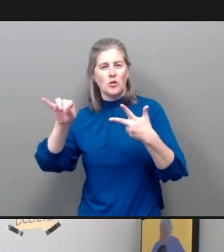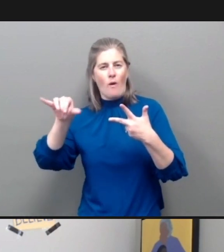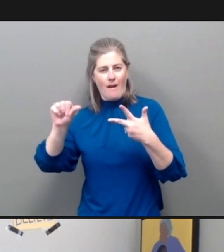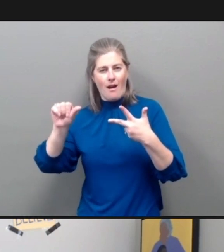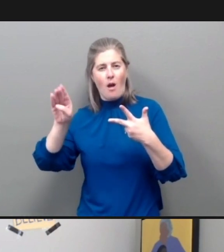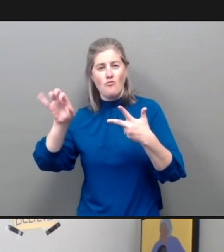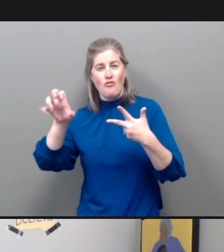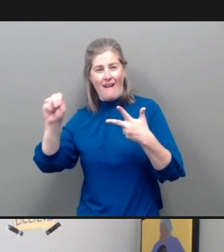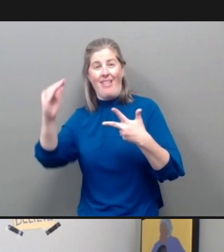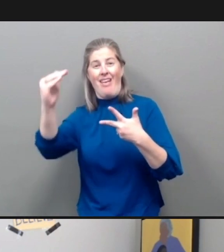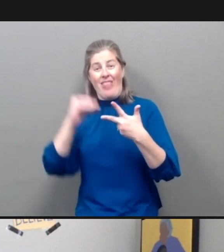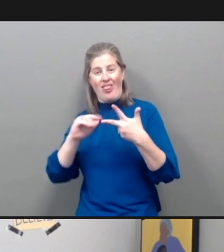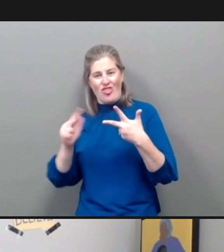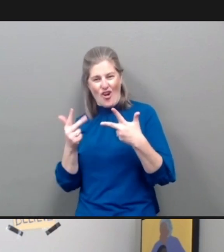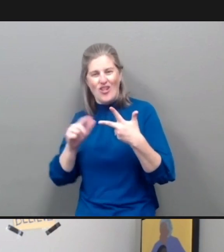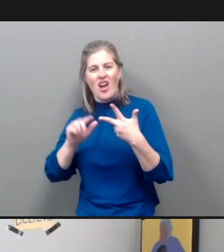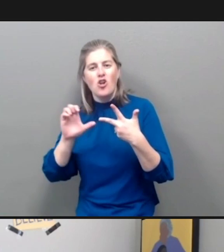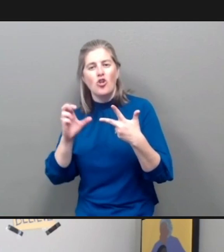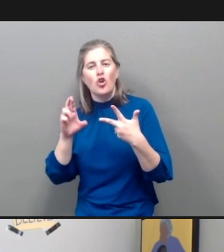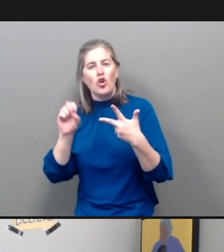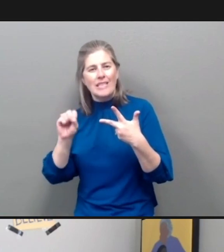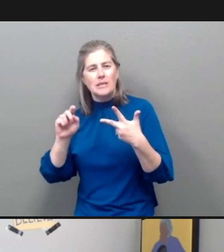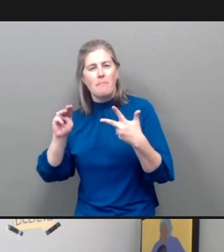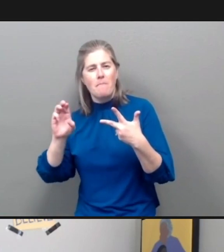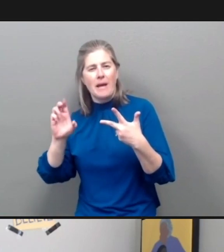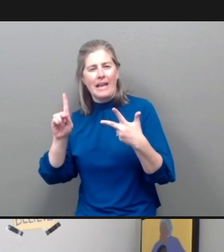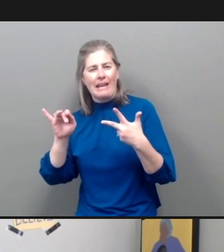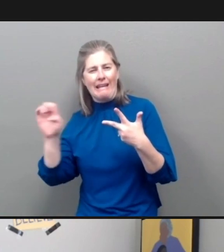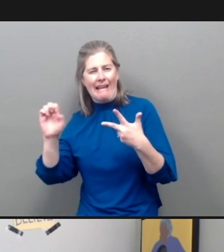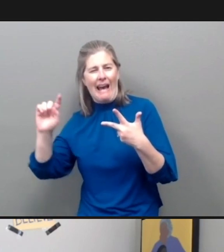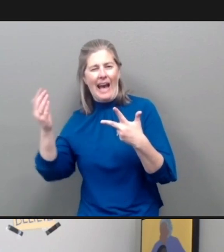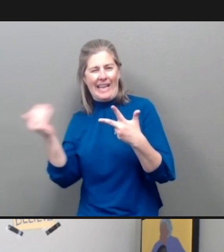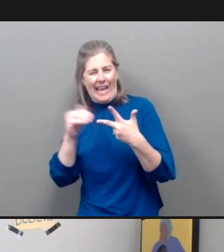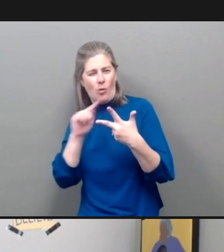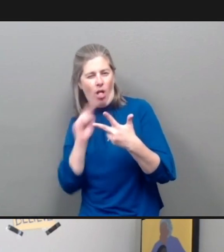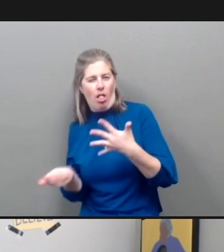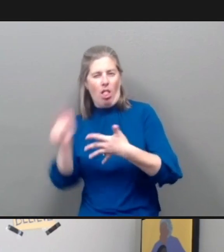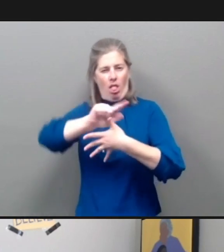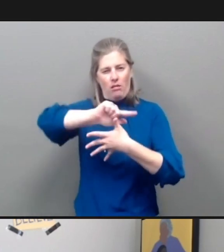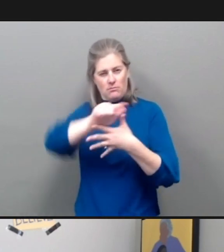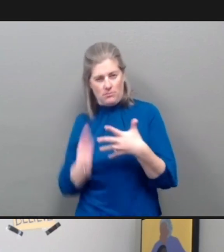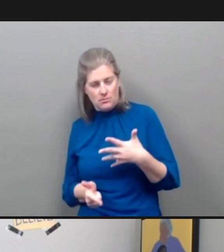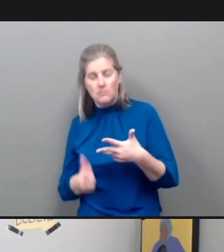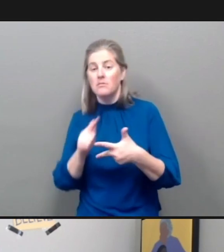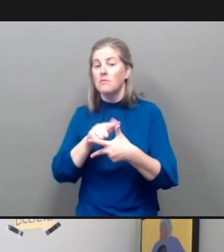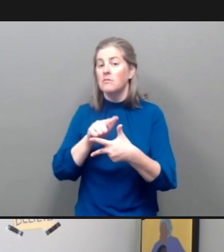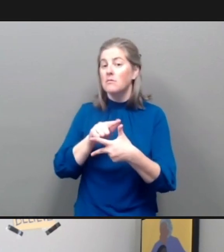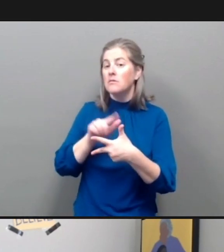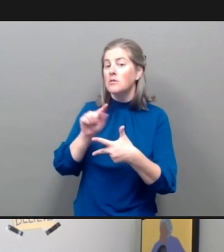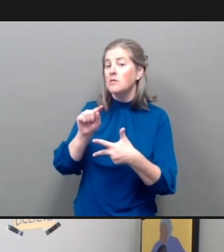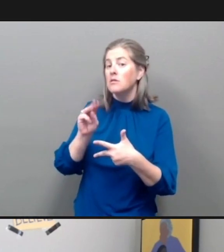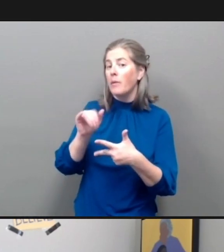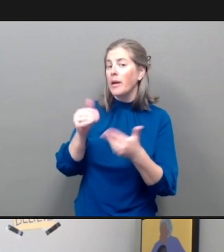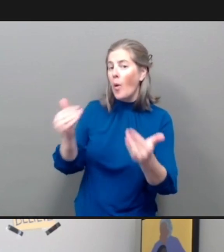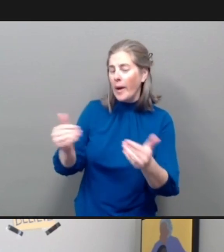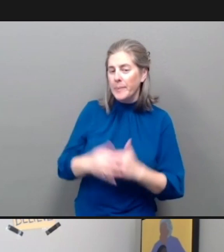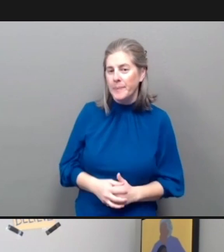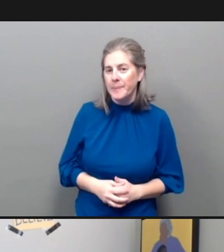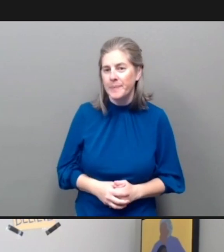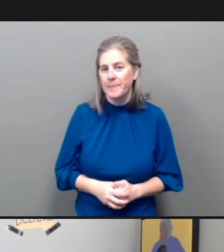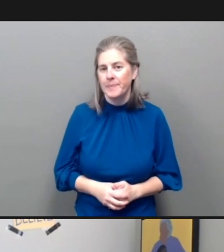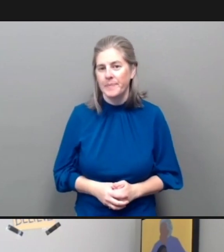that'll be the beginning of our second round of questions. So where'd you go, Tommy? There you are. Tommy, you are